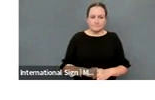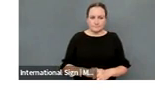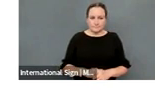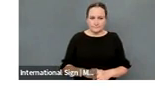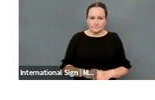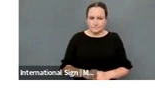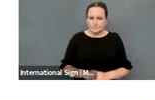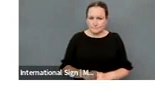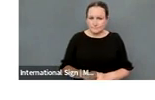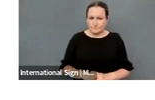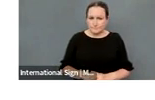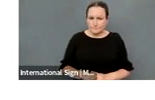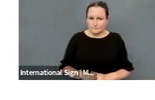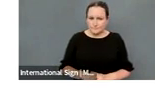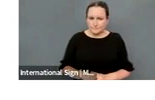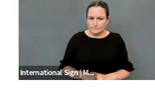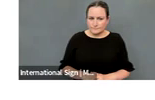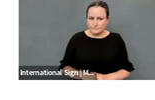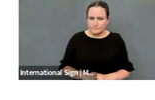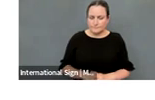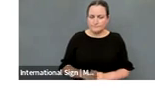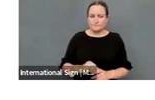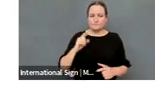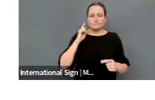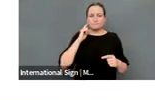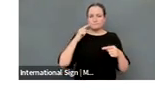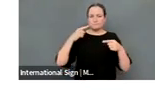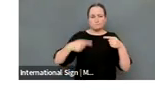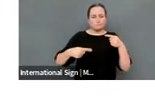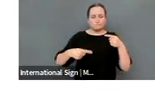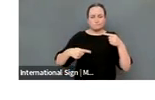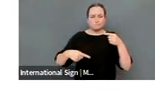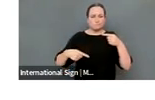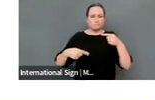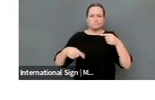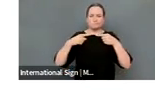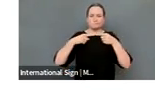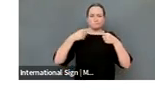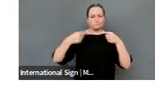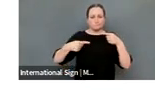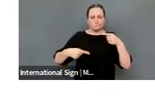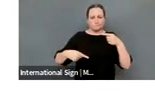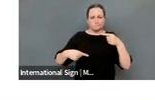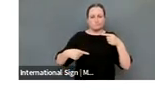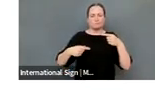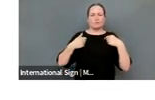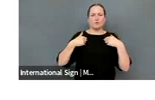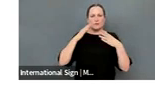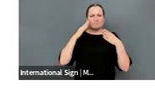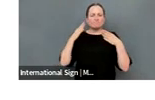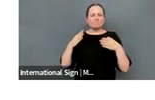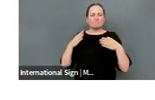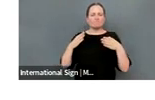realize that the policy can solve all the problems of gender equality. A nation of